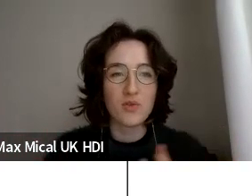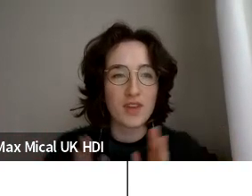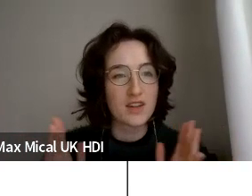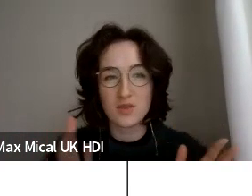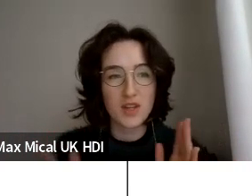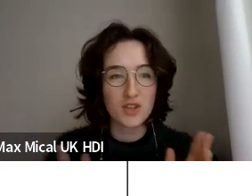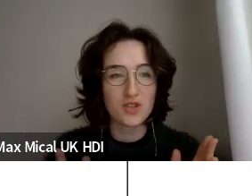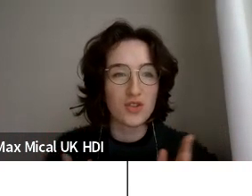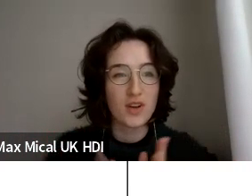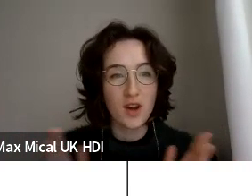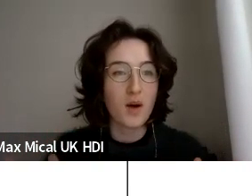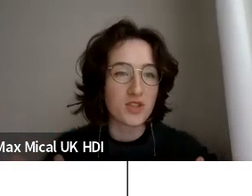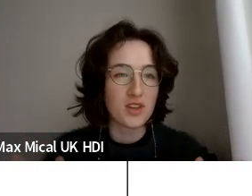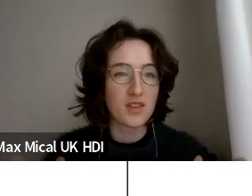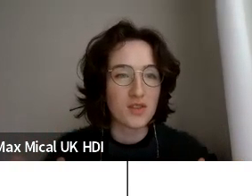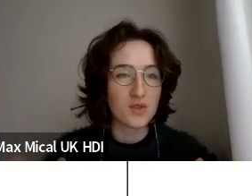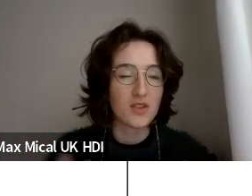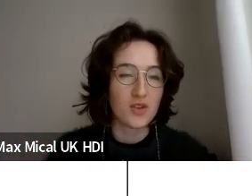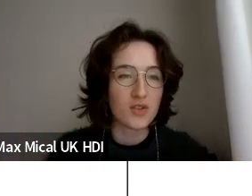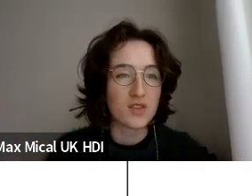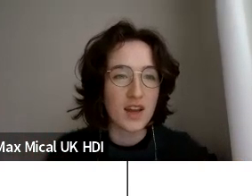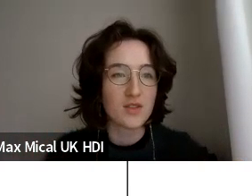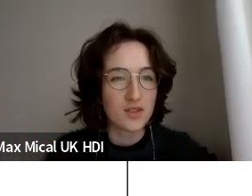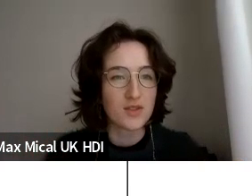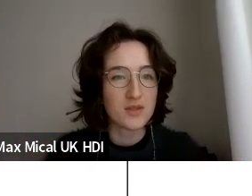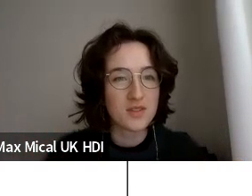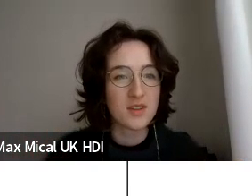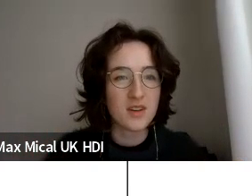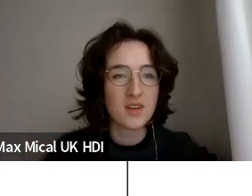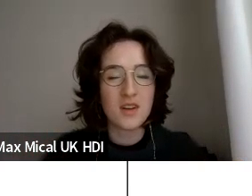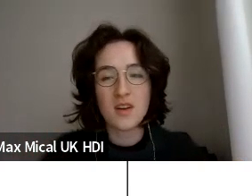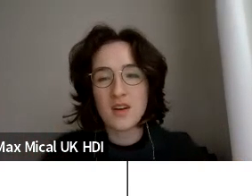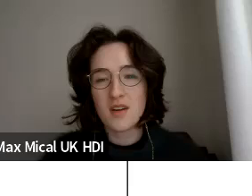back and forth, it's actually making sure you're accomplishing things you said you're going to set out to do.